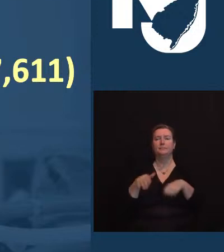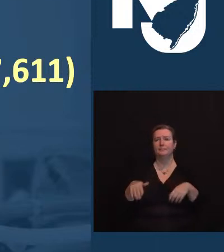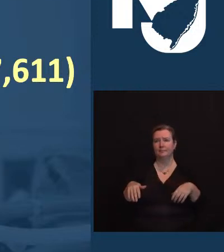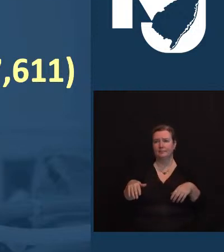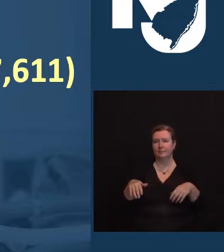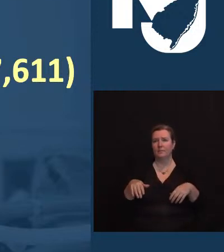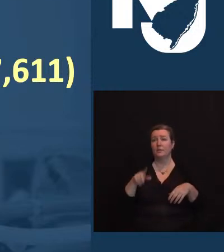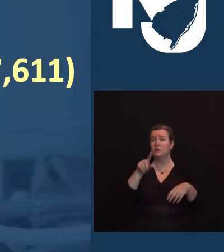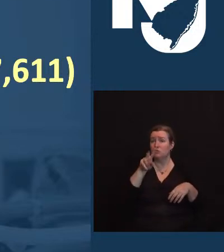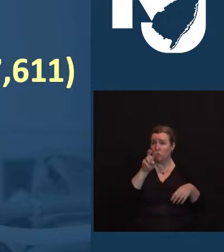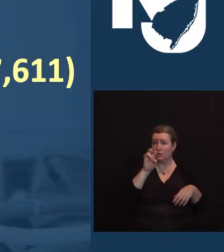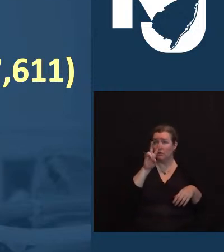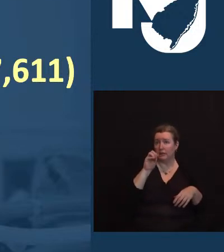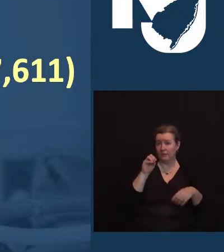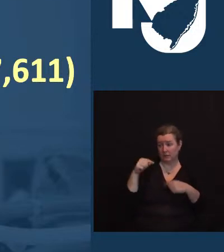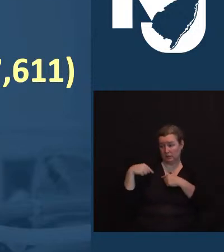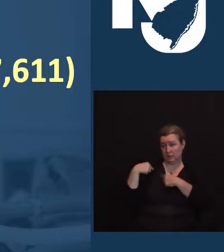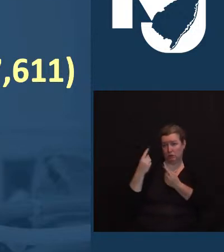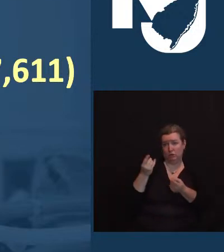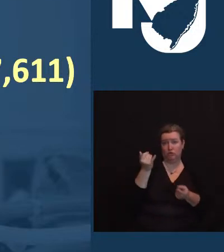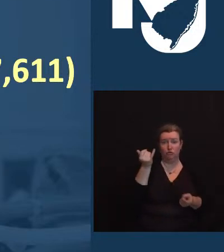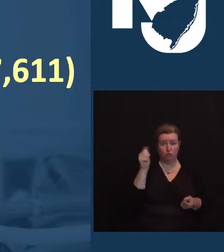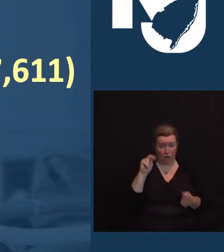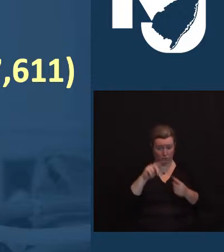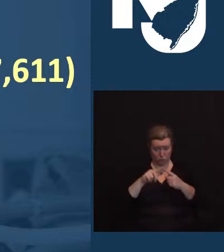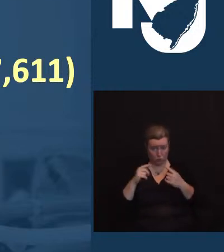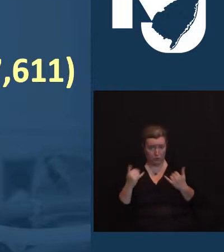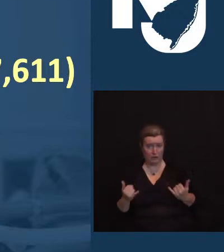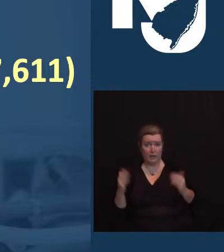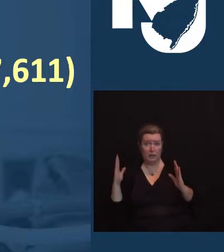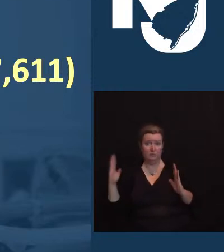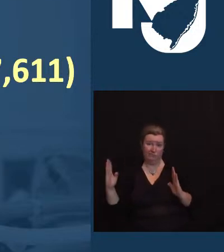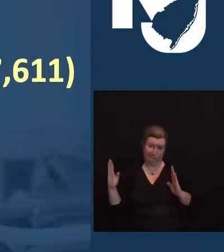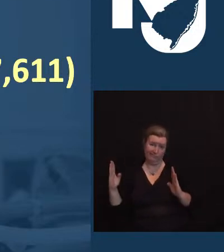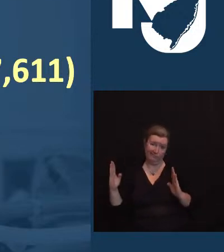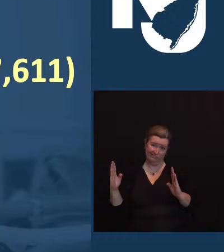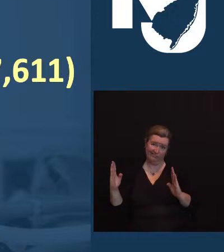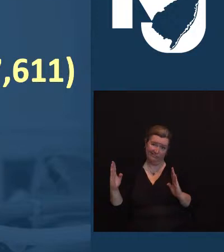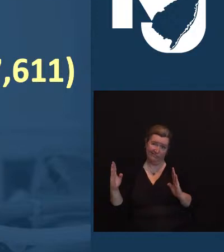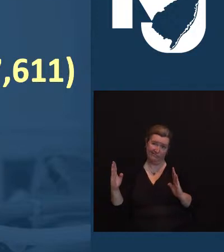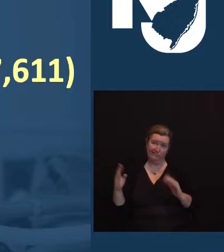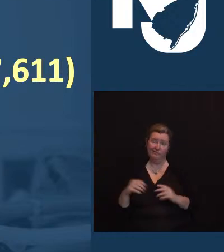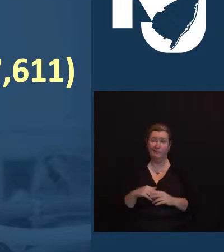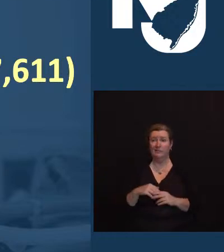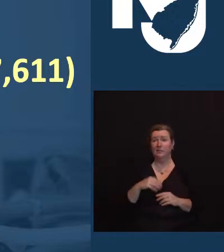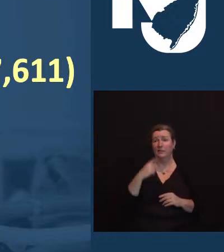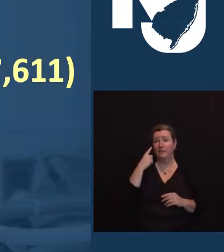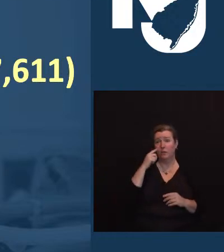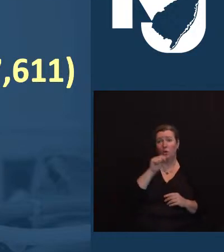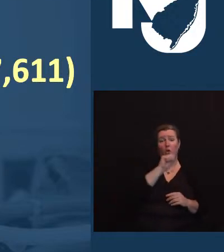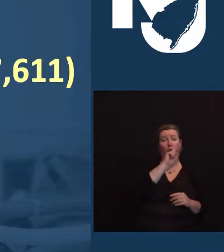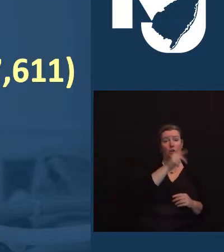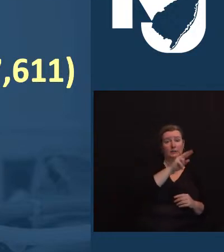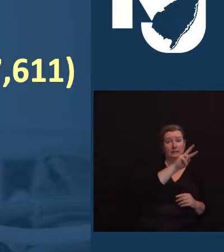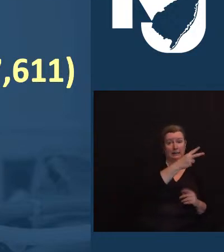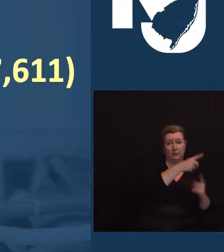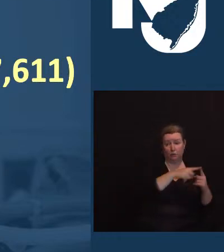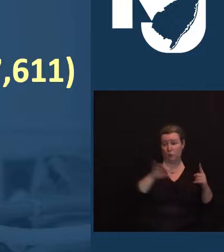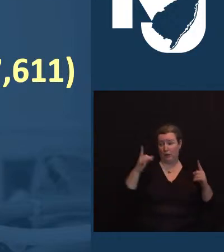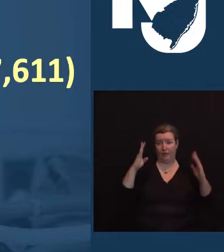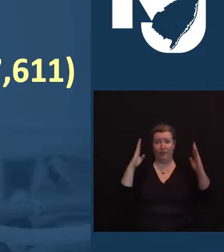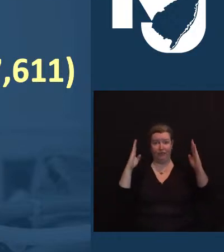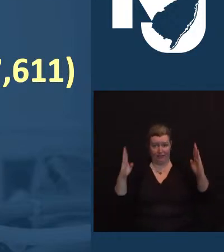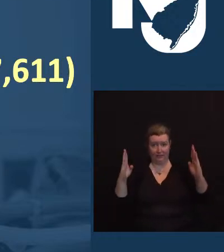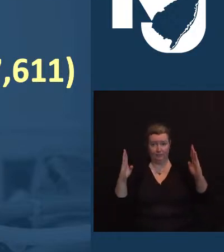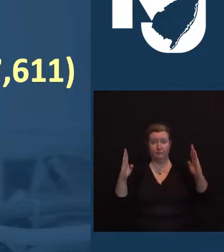receive the vaccine reached their full vaccination status. For the entirety of the week of August 2nd to August 8th, we recorded